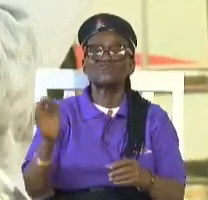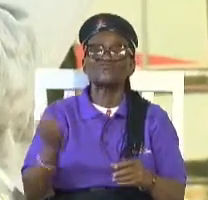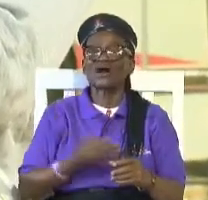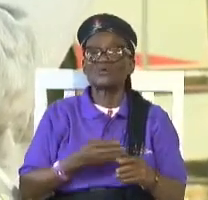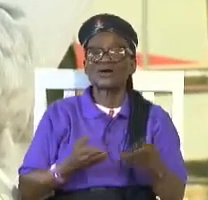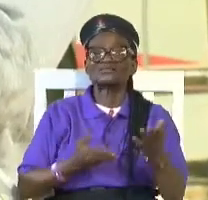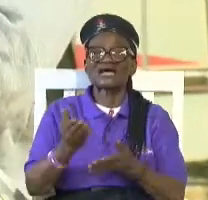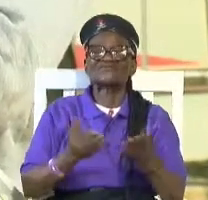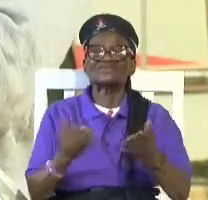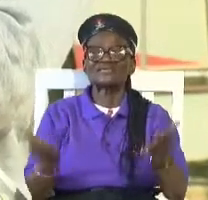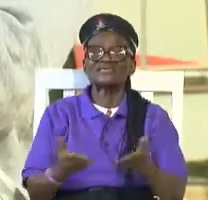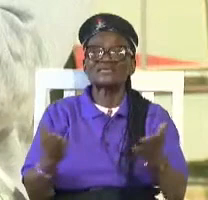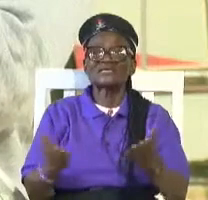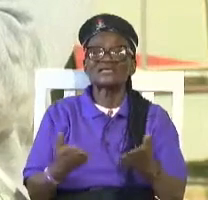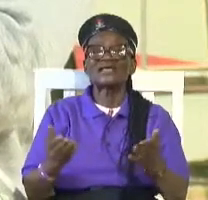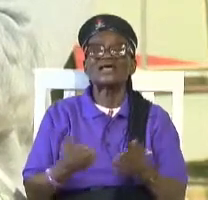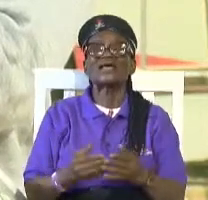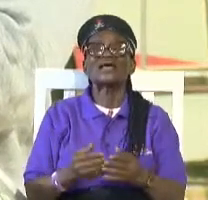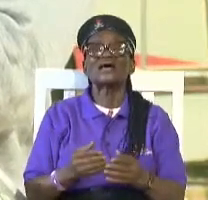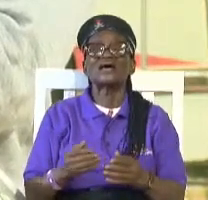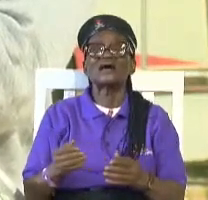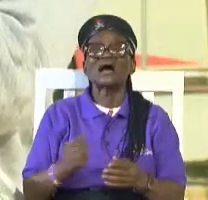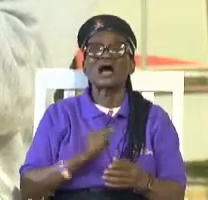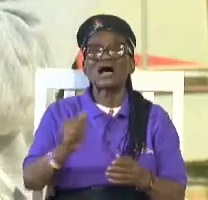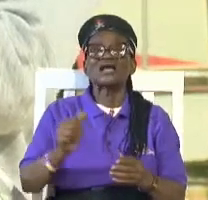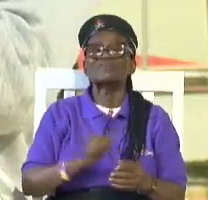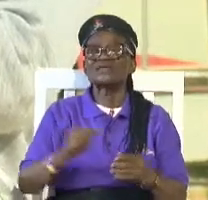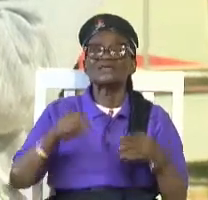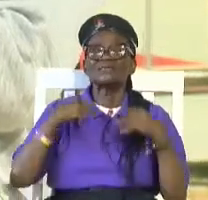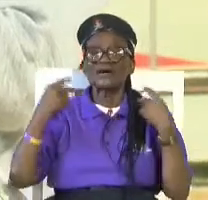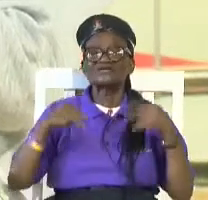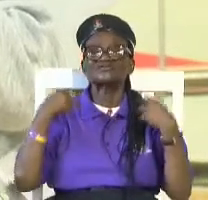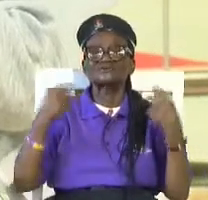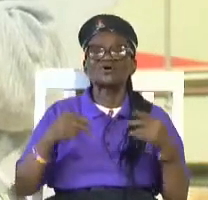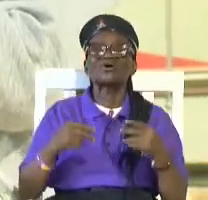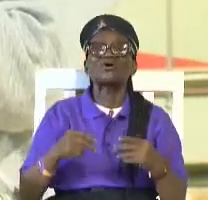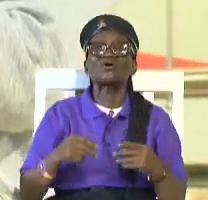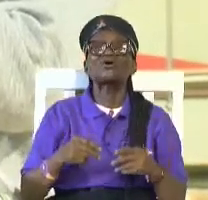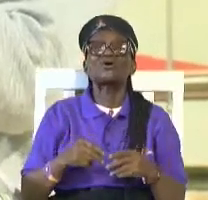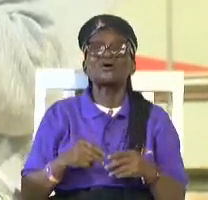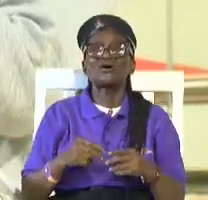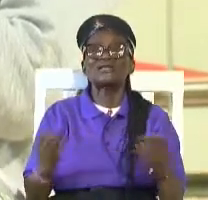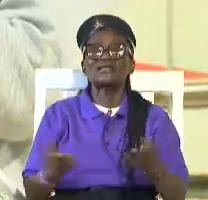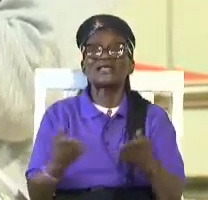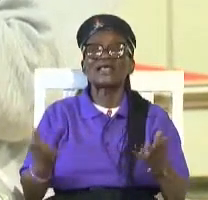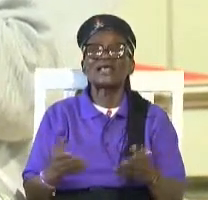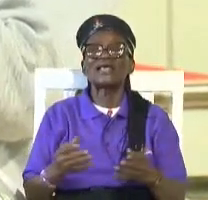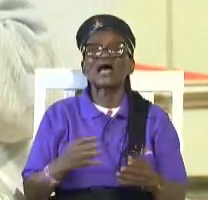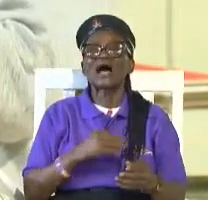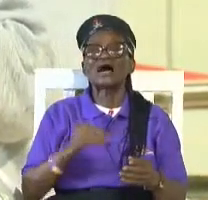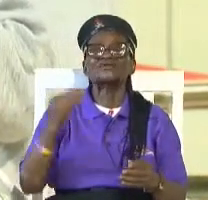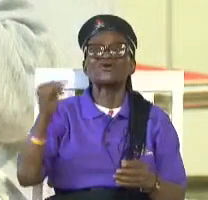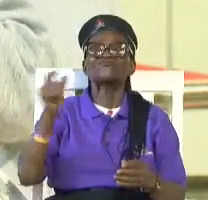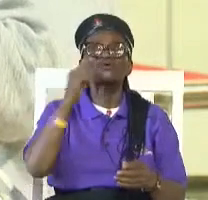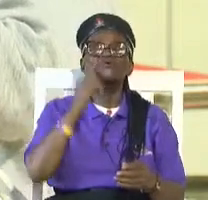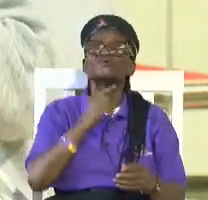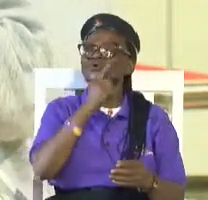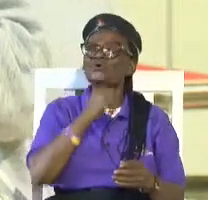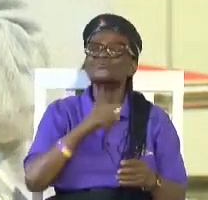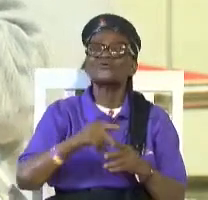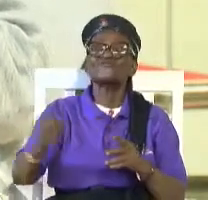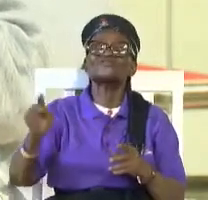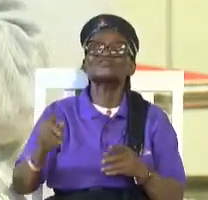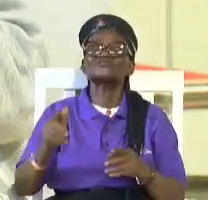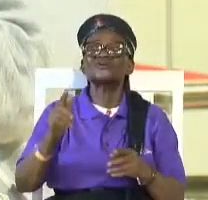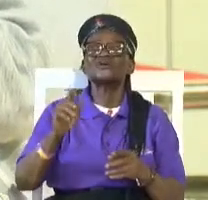is Oluwakemi Oweyemi. I'm the pastor in charge of Seed of Faith Sanctuary area and the admin officer of Ondo Province 16,